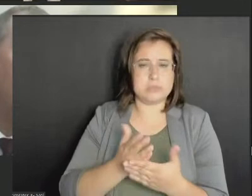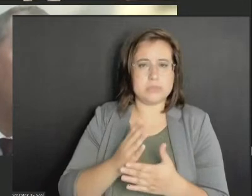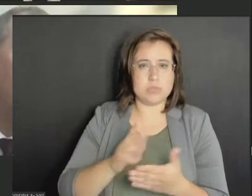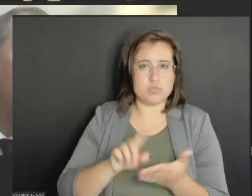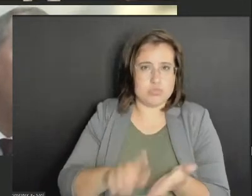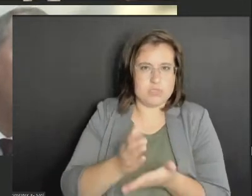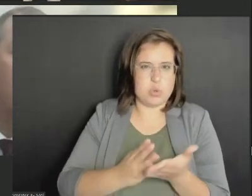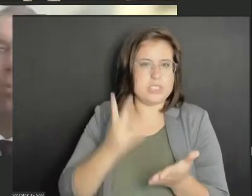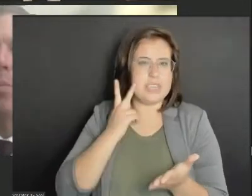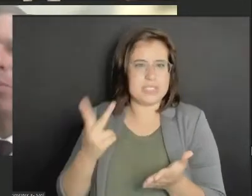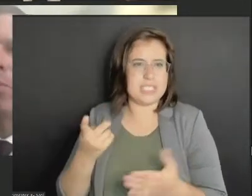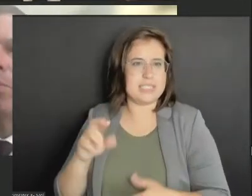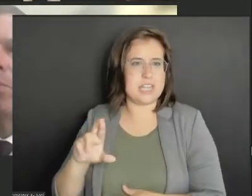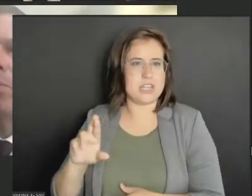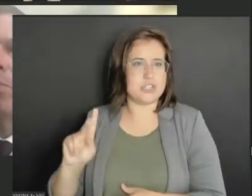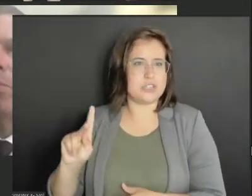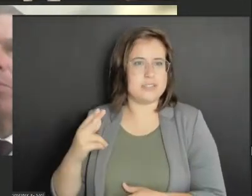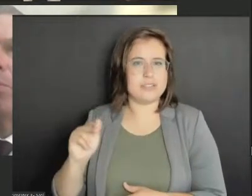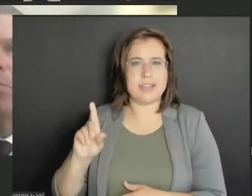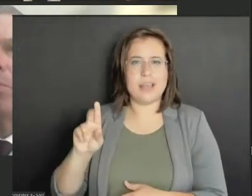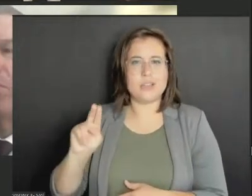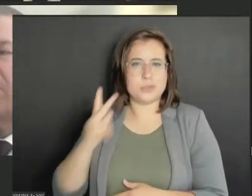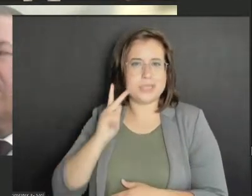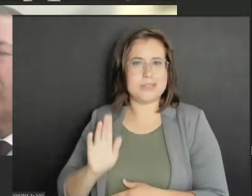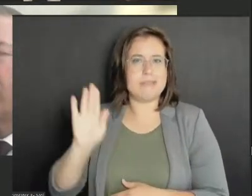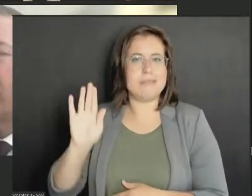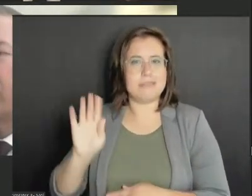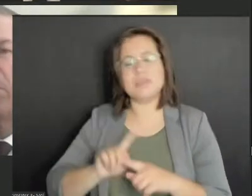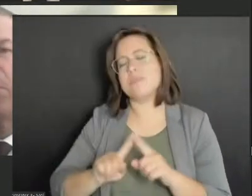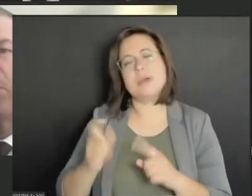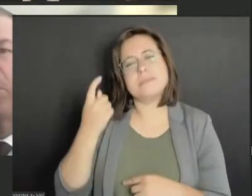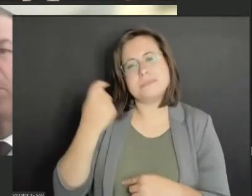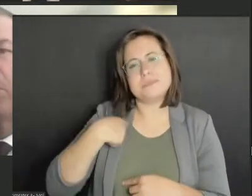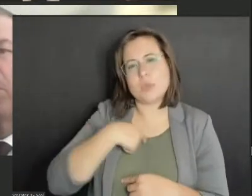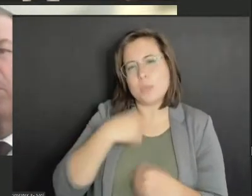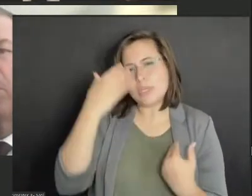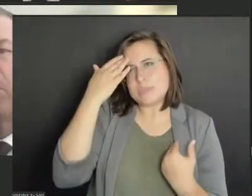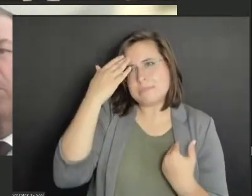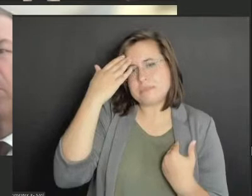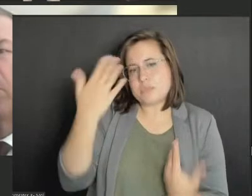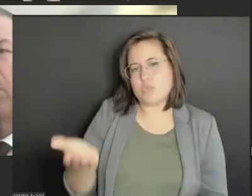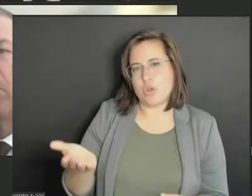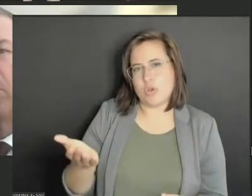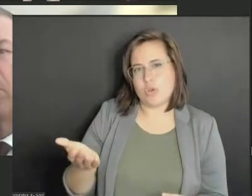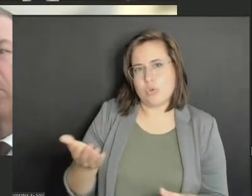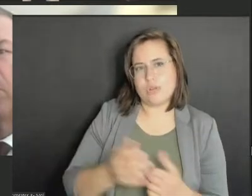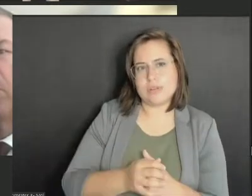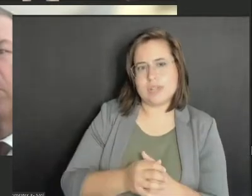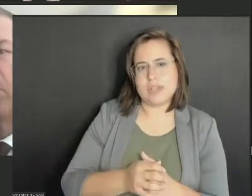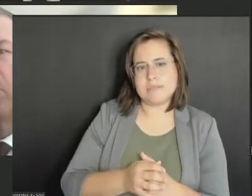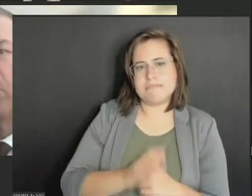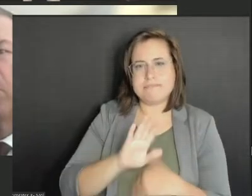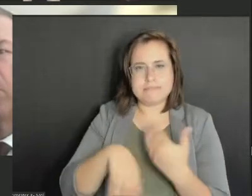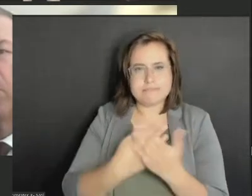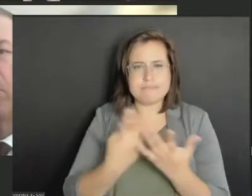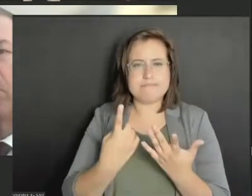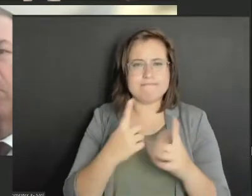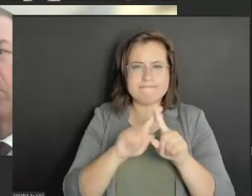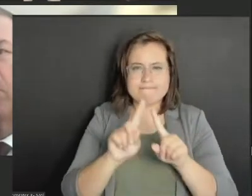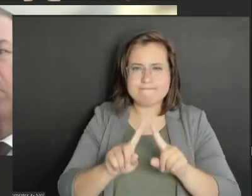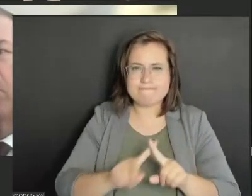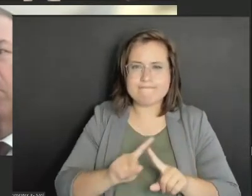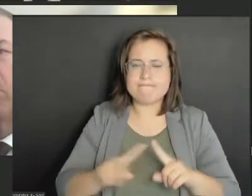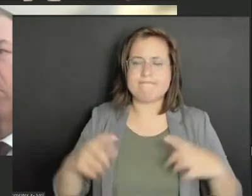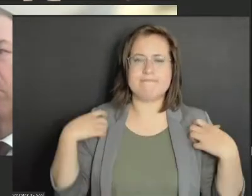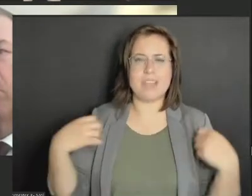Khaldoon has her hand up. We don't really know all the different ways that healthcare rationing has gone on